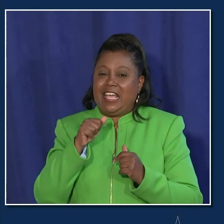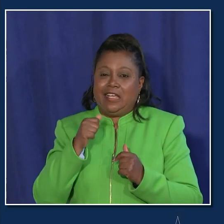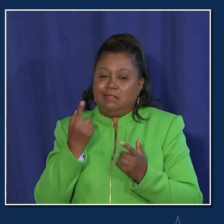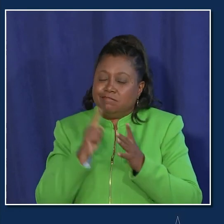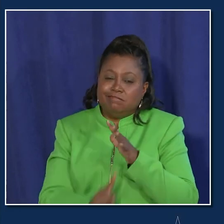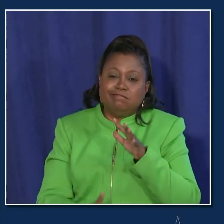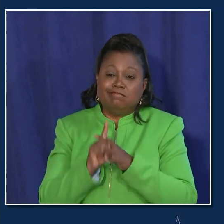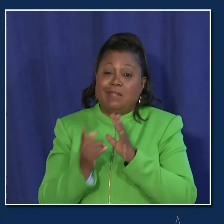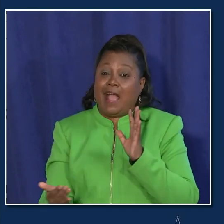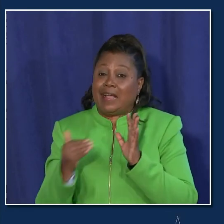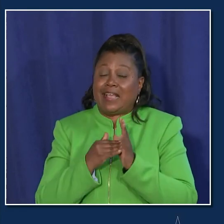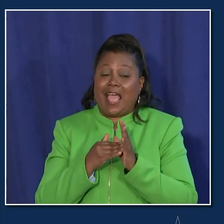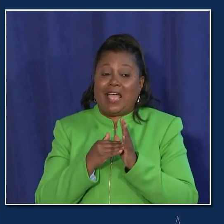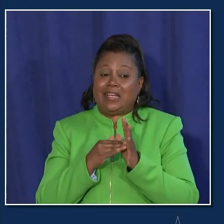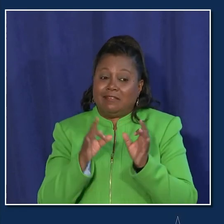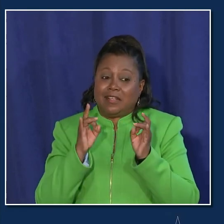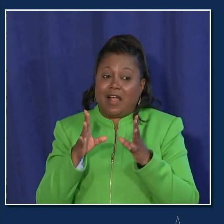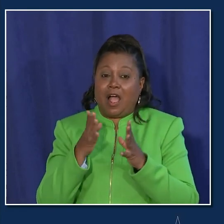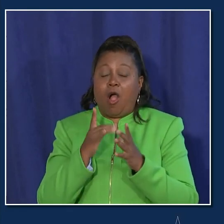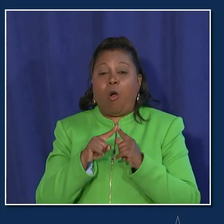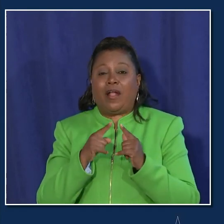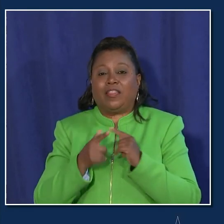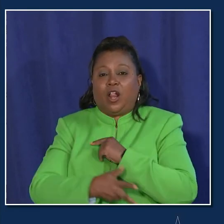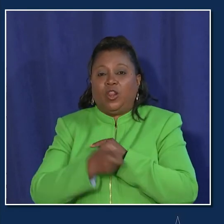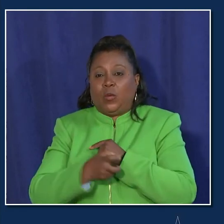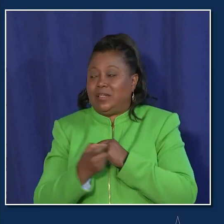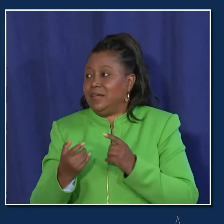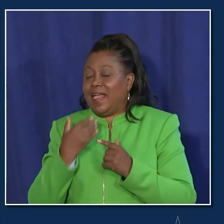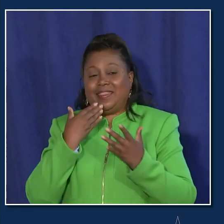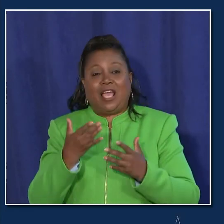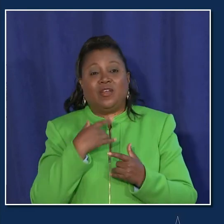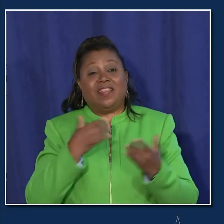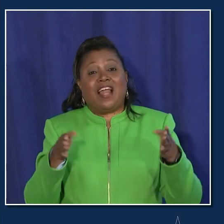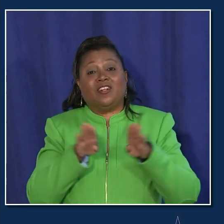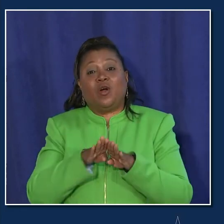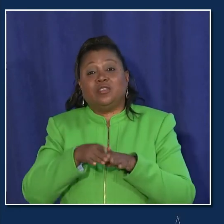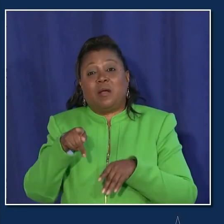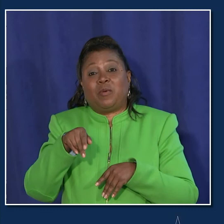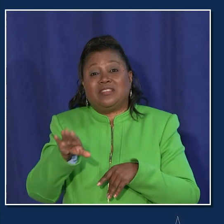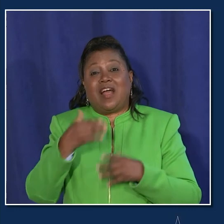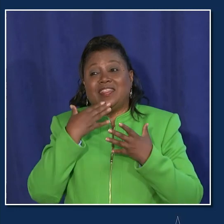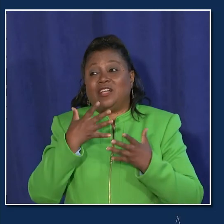recurrence of the vigilantism or the looting. Thank you, Mayor. That concludes our...